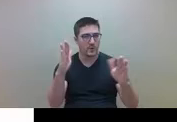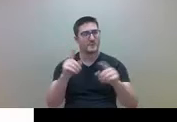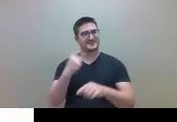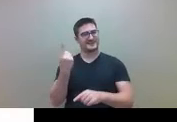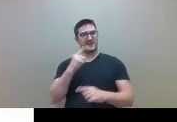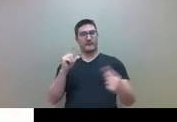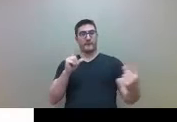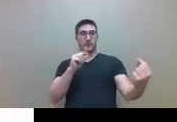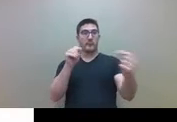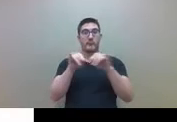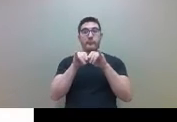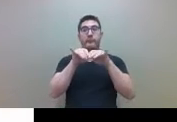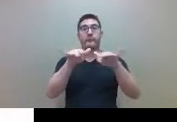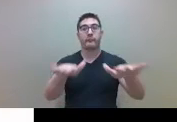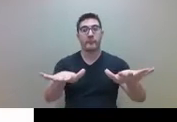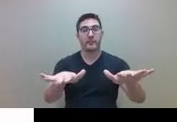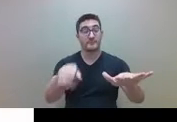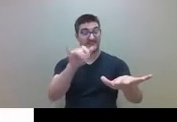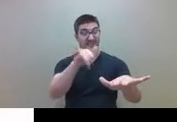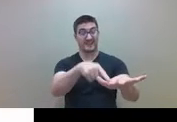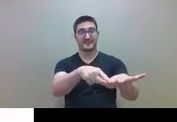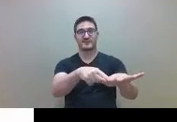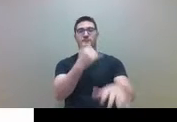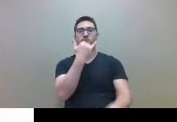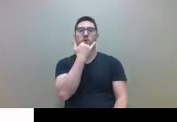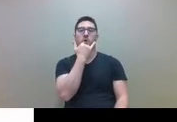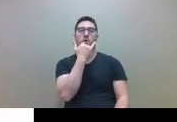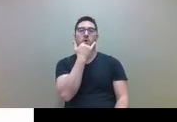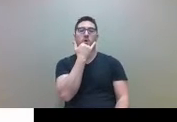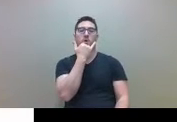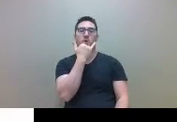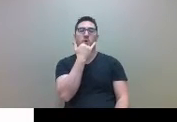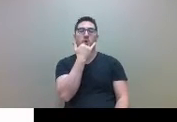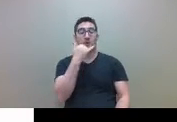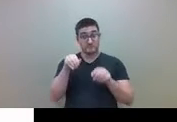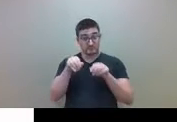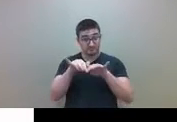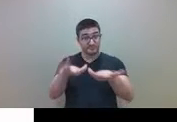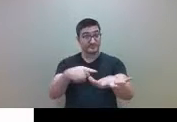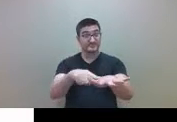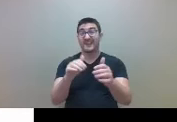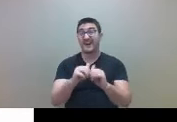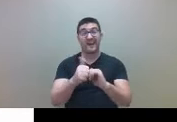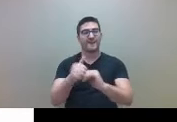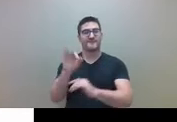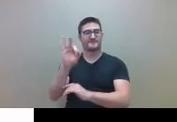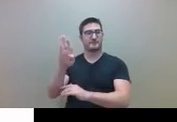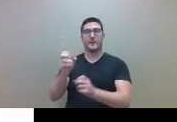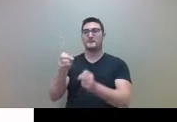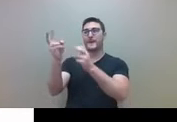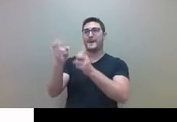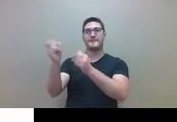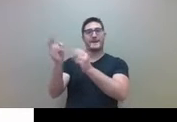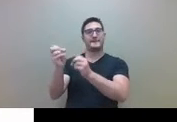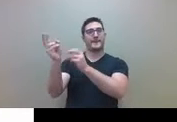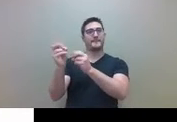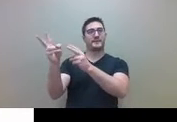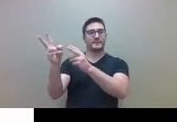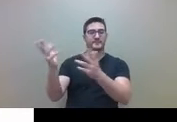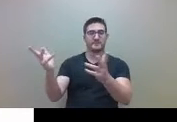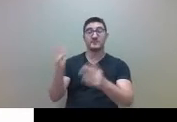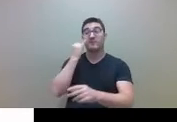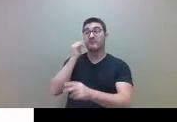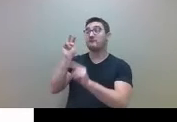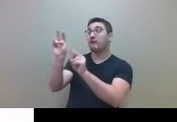misinformation. And that was spreading through Facebook. So be really mindful about that, because it causes undue